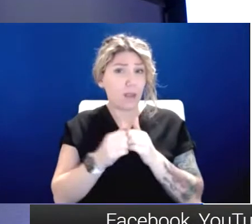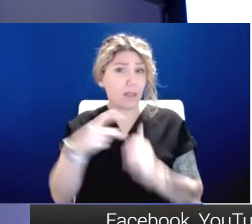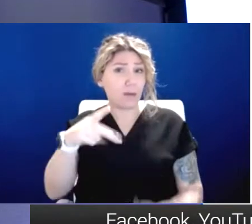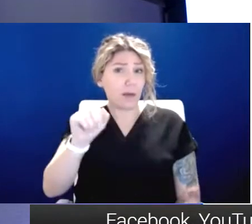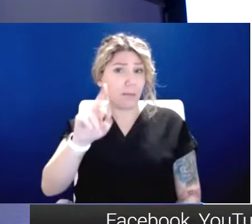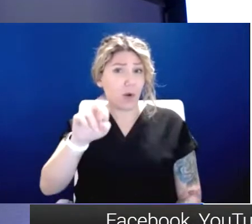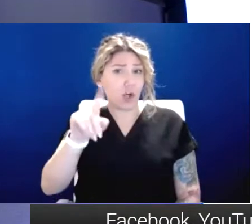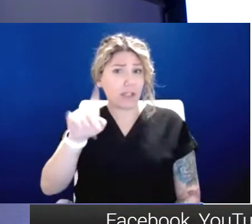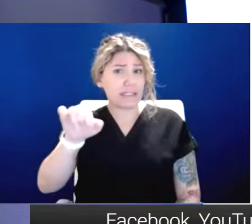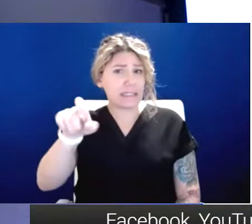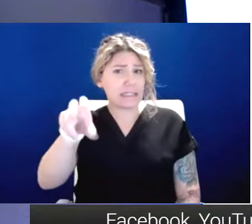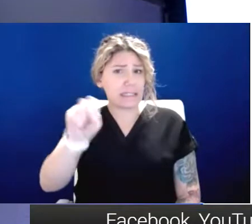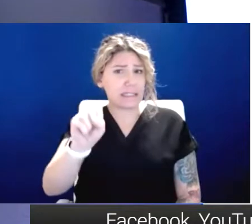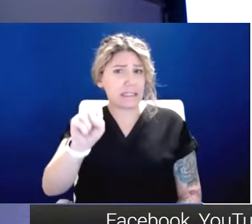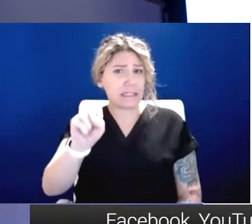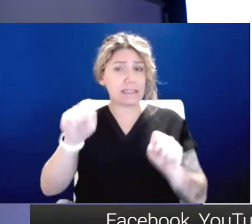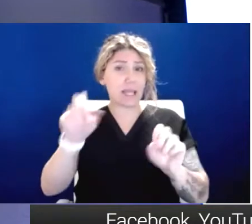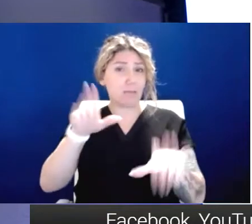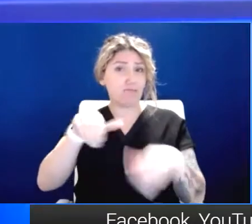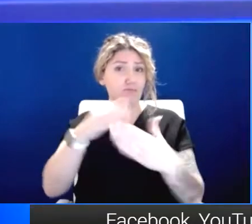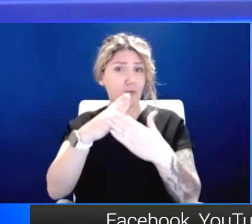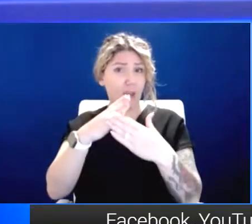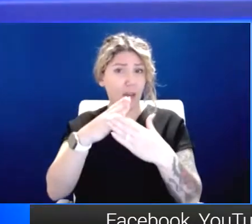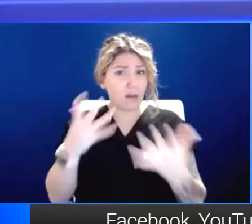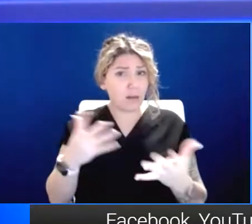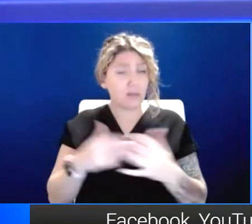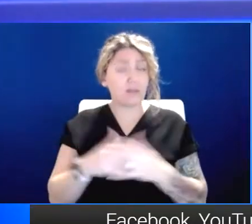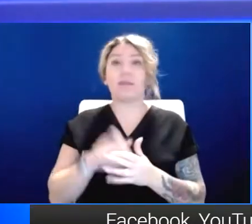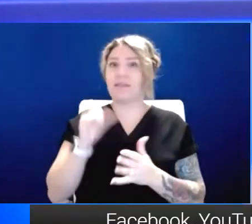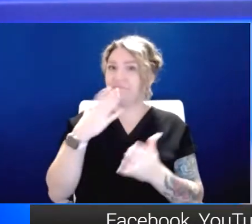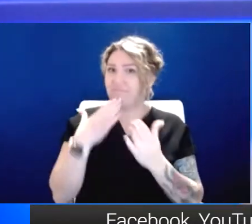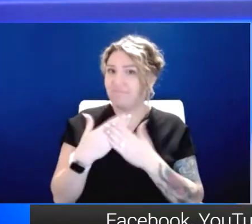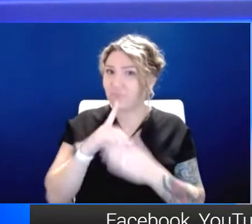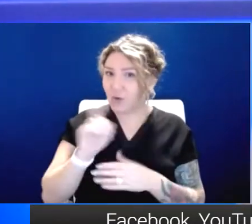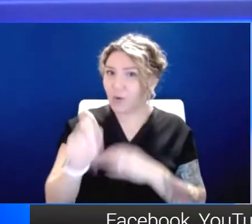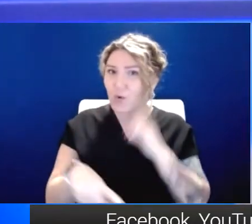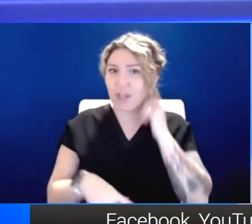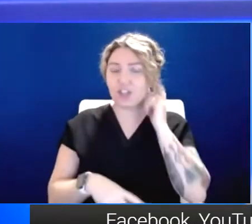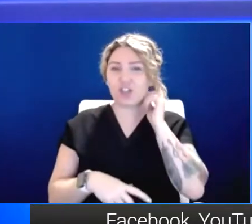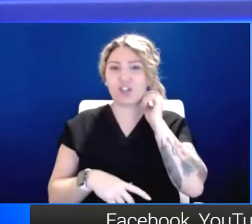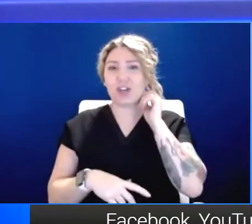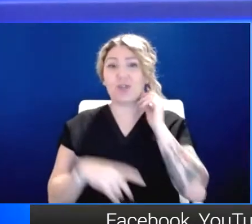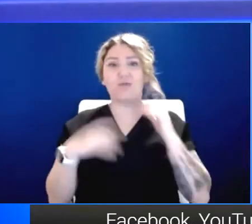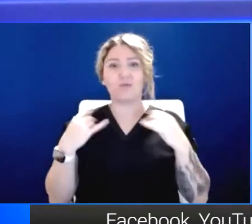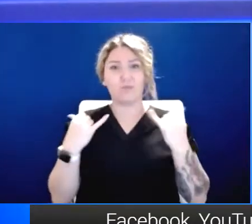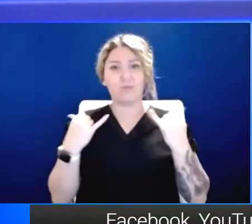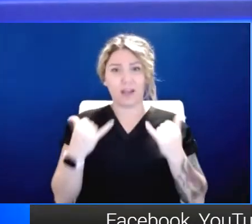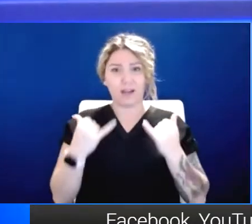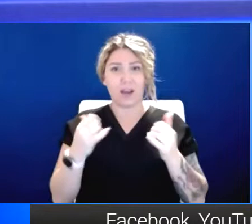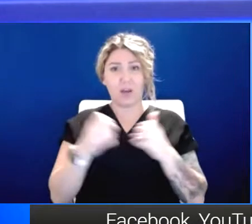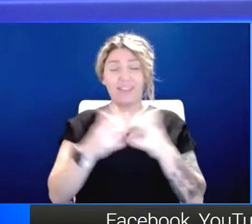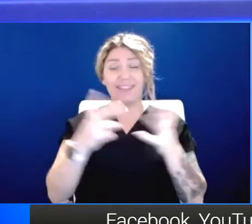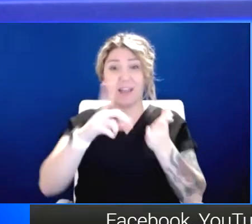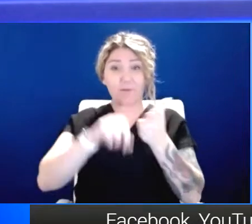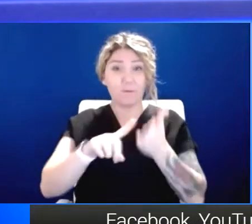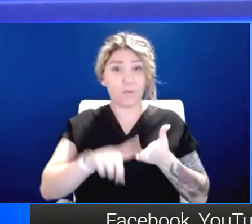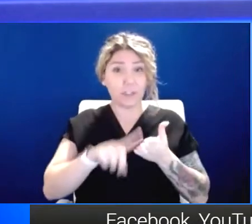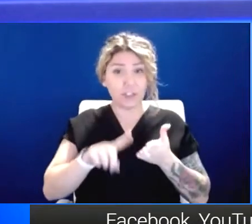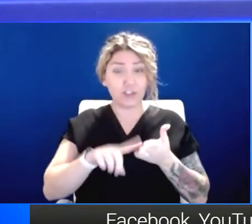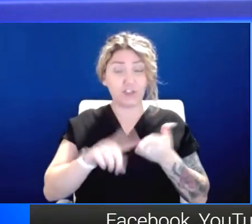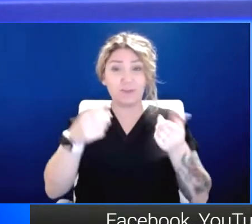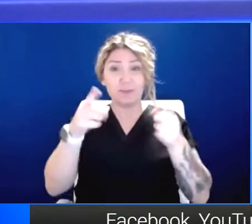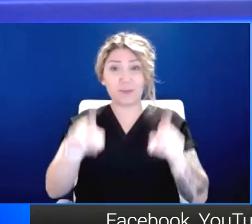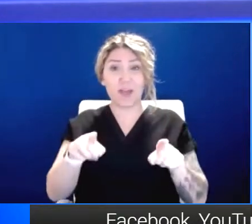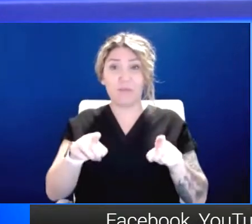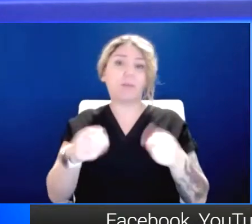to prevent it personally? That's a very good question. And right now, there's a lot of research going on trying